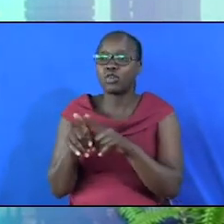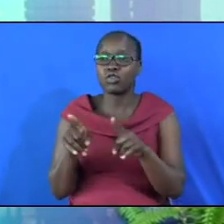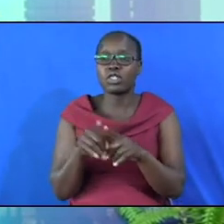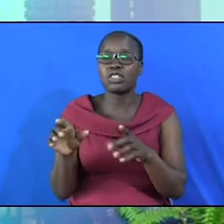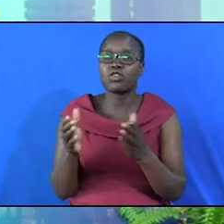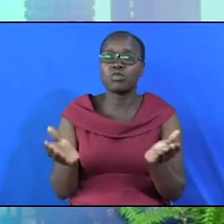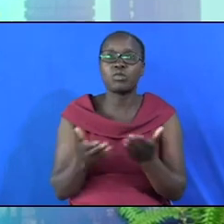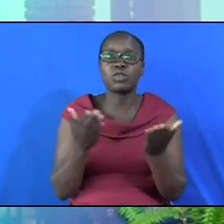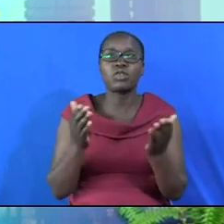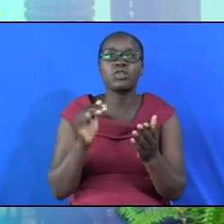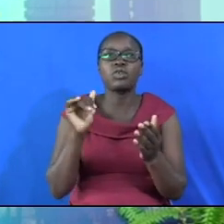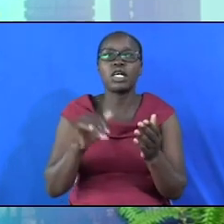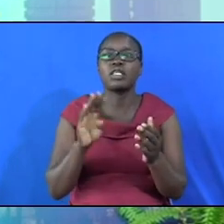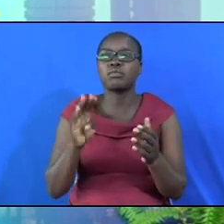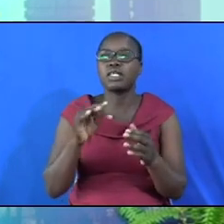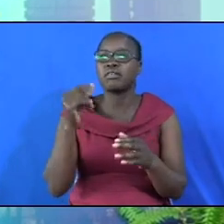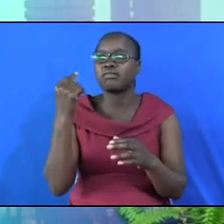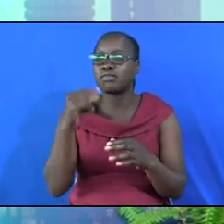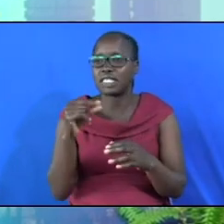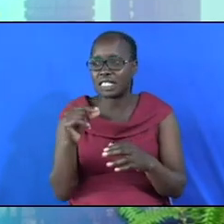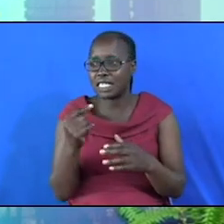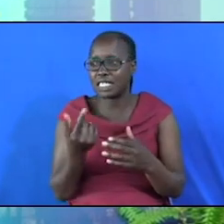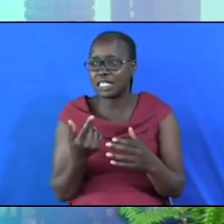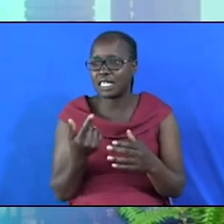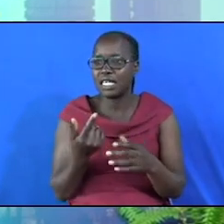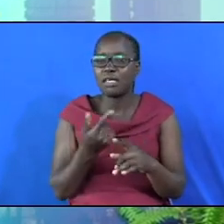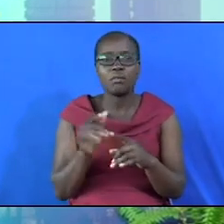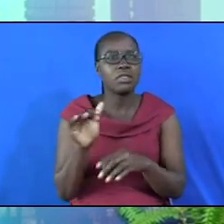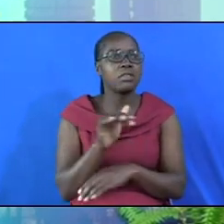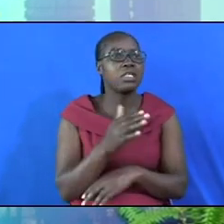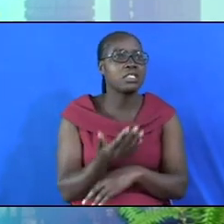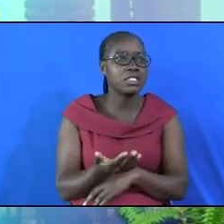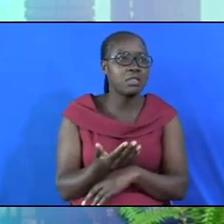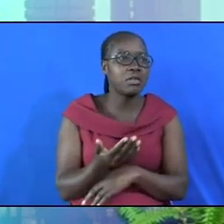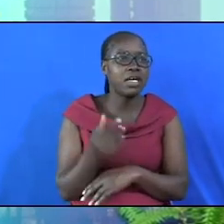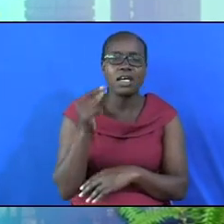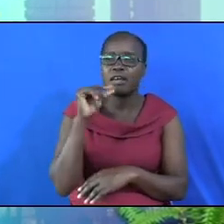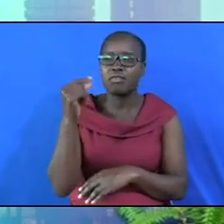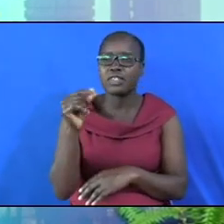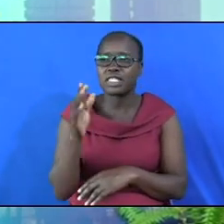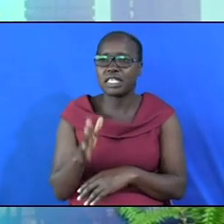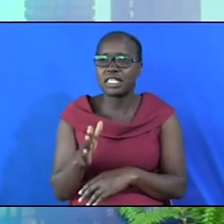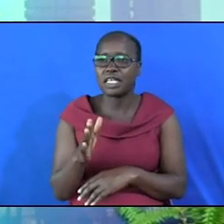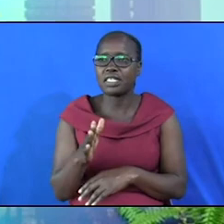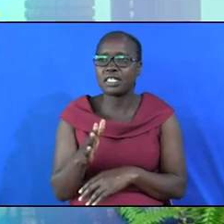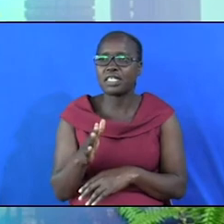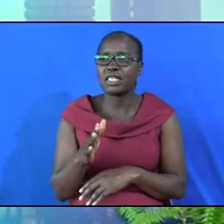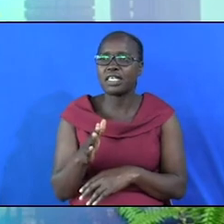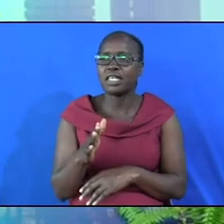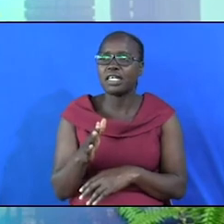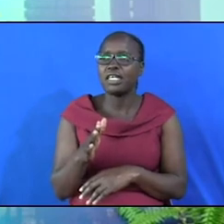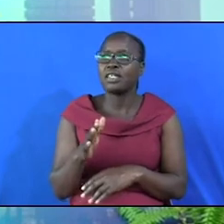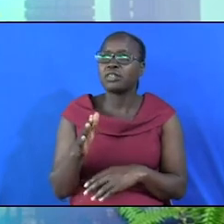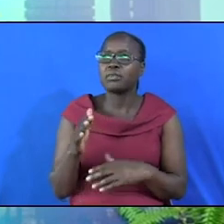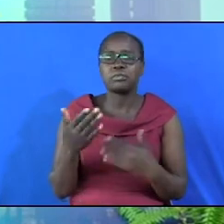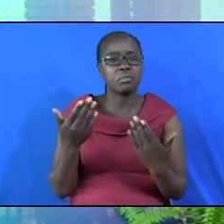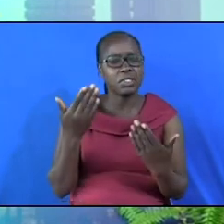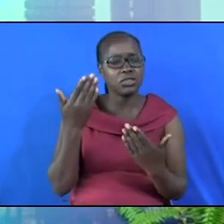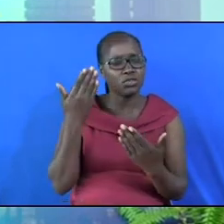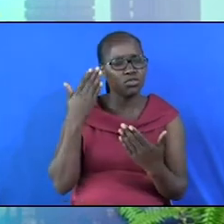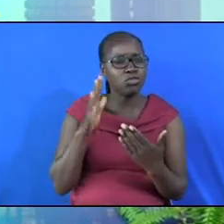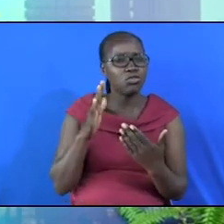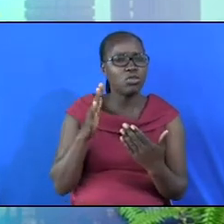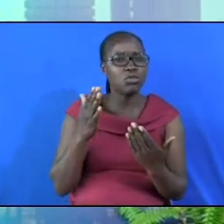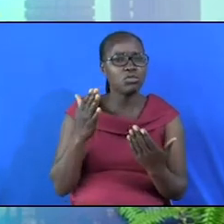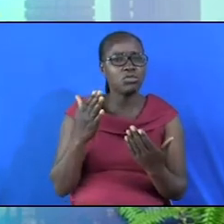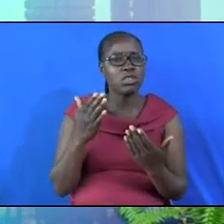be a vegetarian here at church only. When you ask them, why vegetarian here, but at home you eat everything, that we don't want to interfere with the